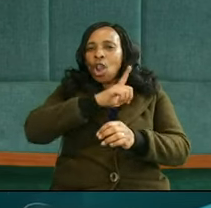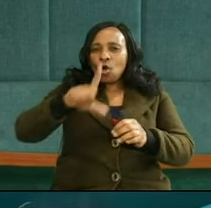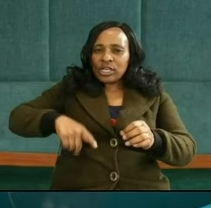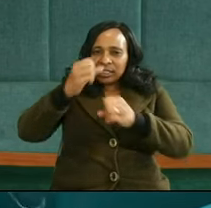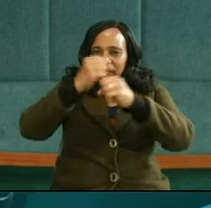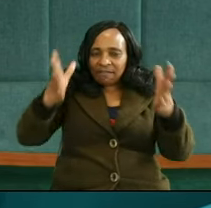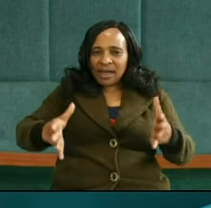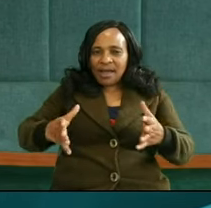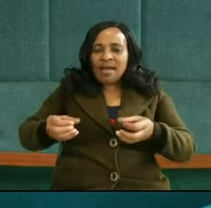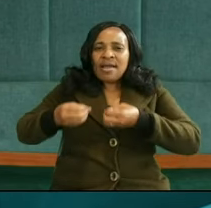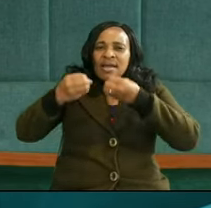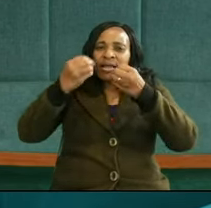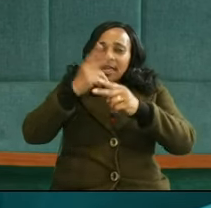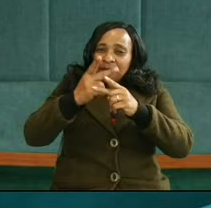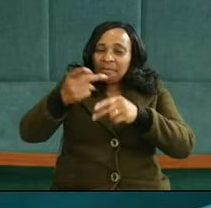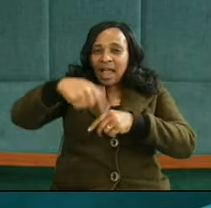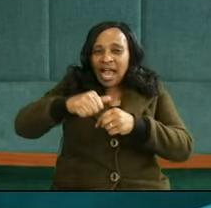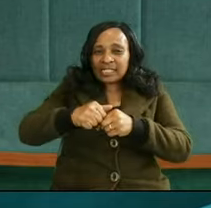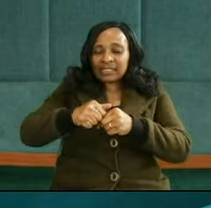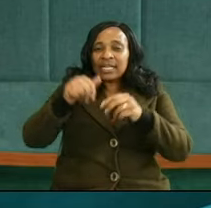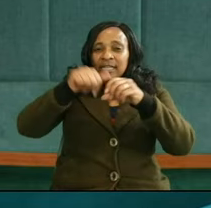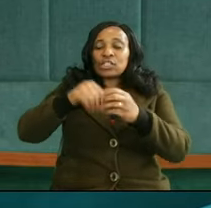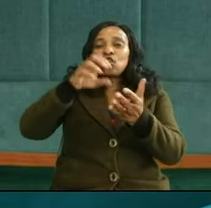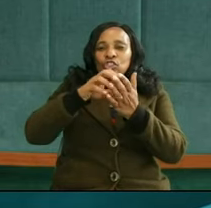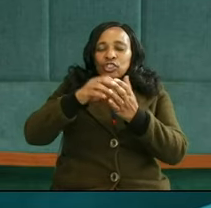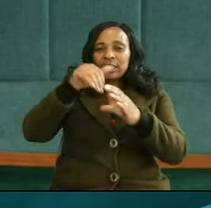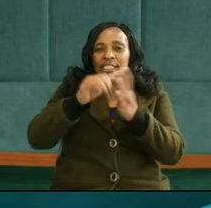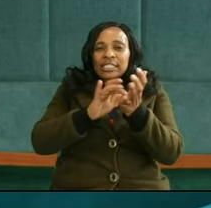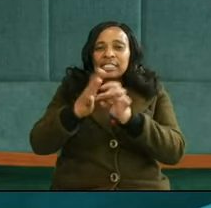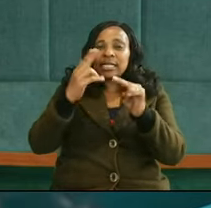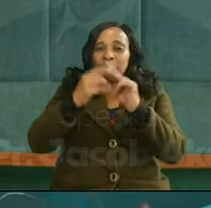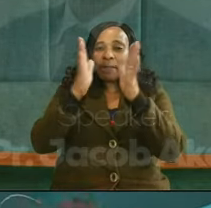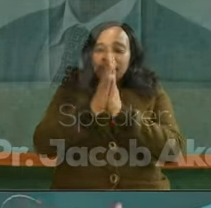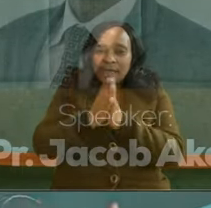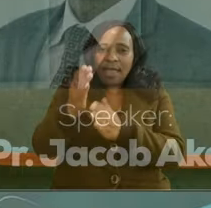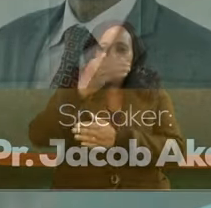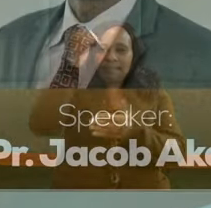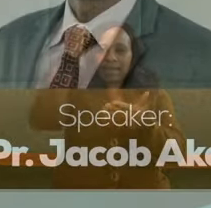Keep us in this conviction the rest of our life. In Jesus' name we pray.